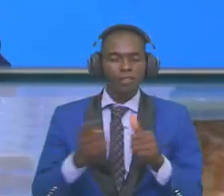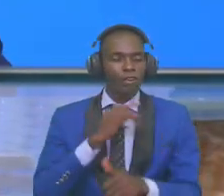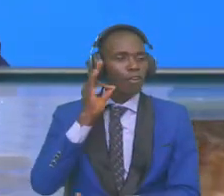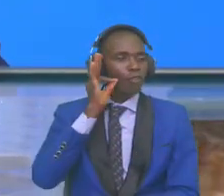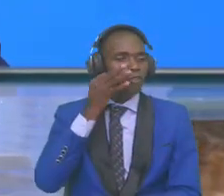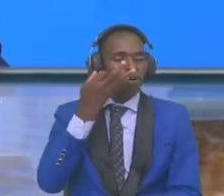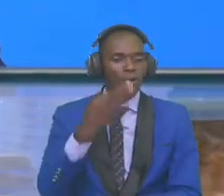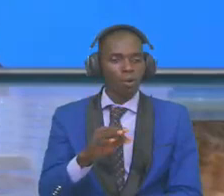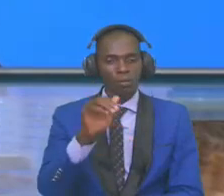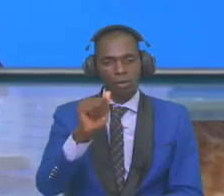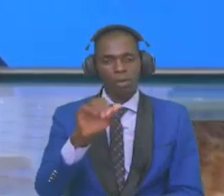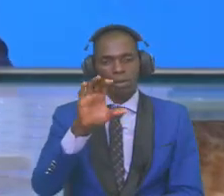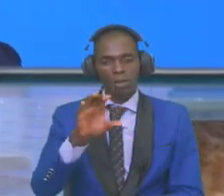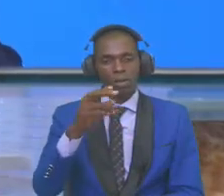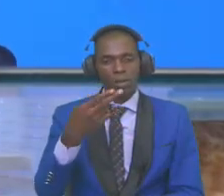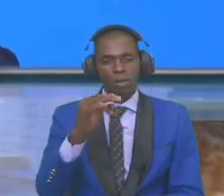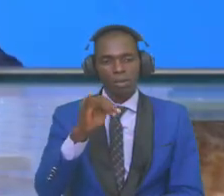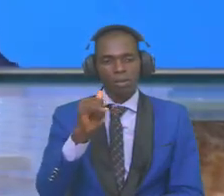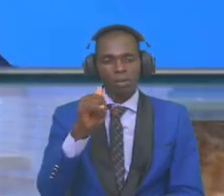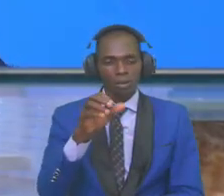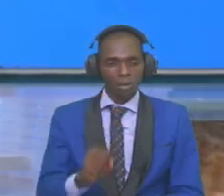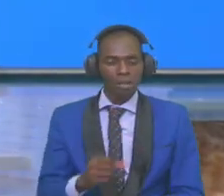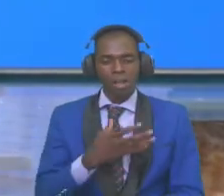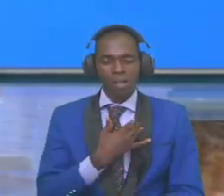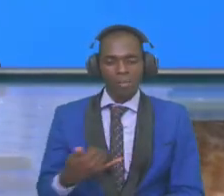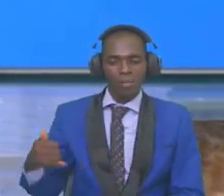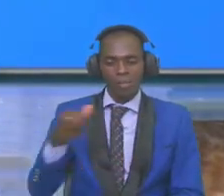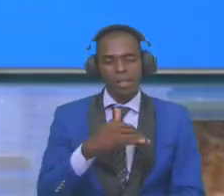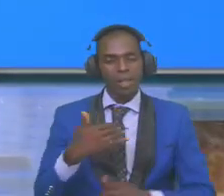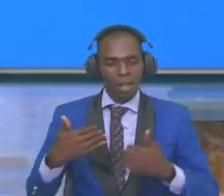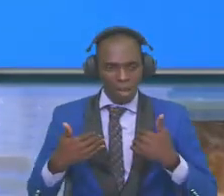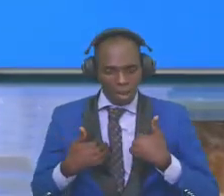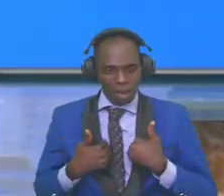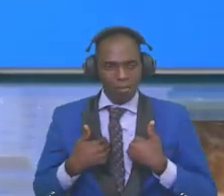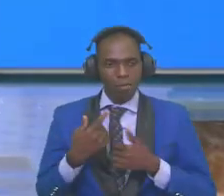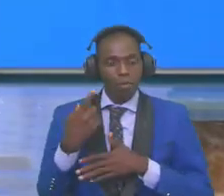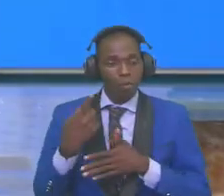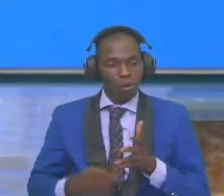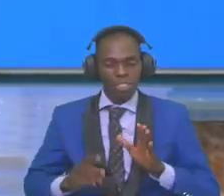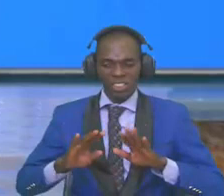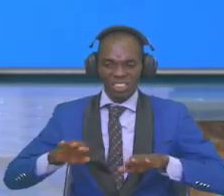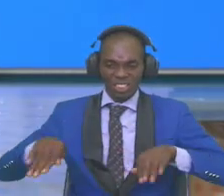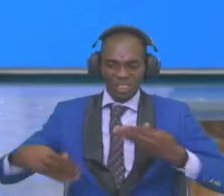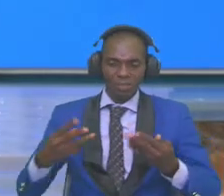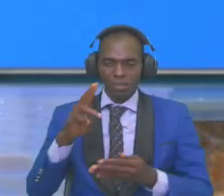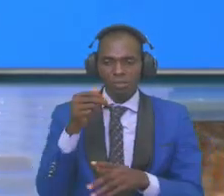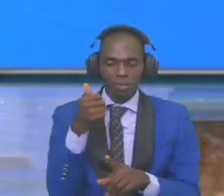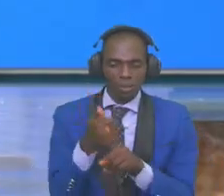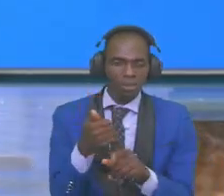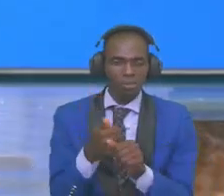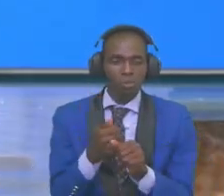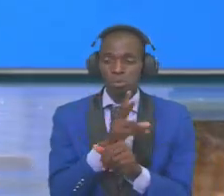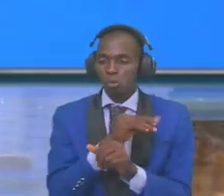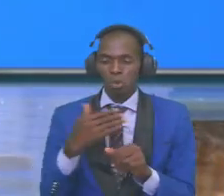that they have addicted themselves. Nobody forced them personal.